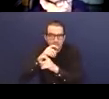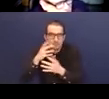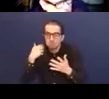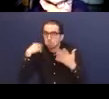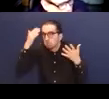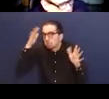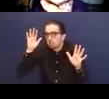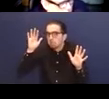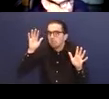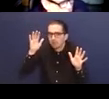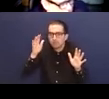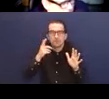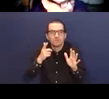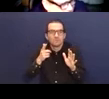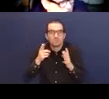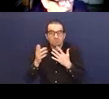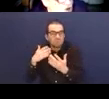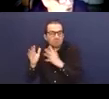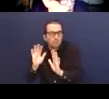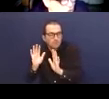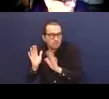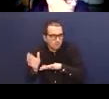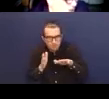Self-care, that was washing all over or dressing.